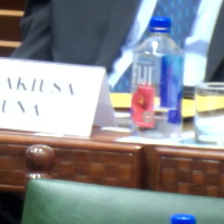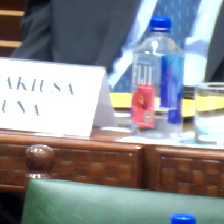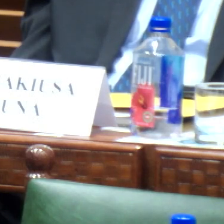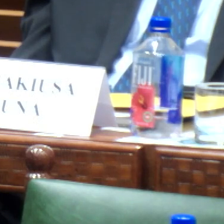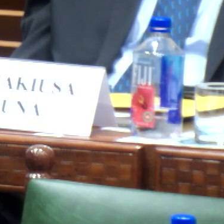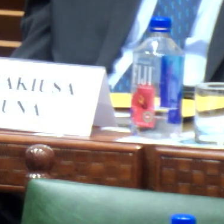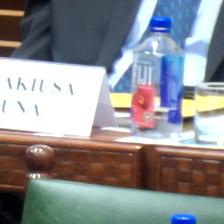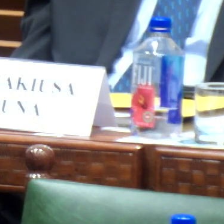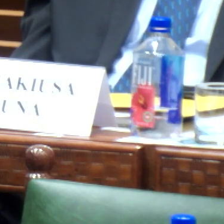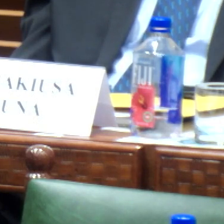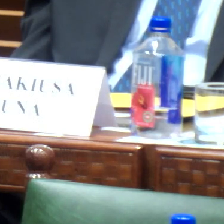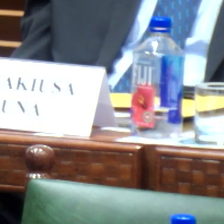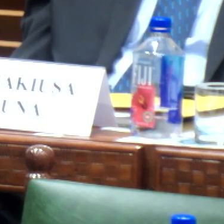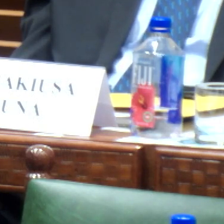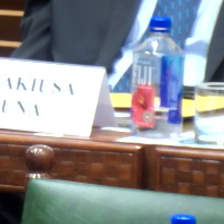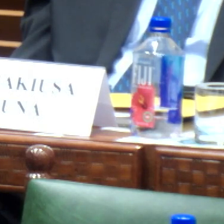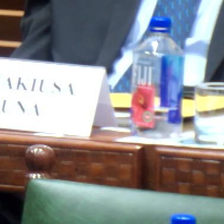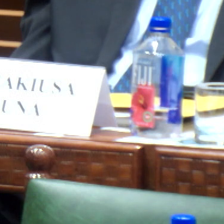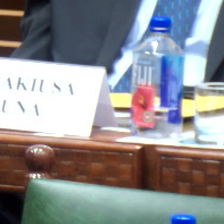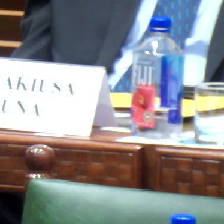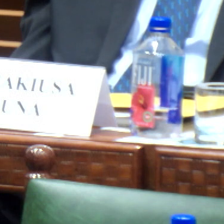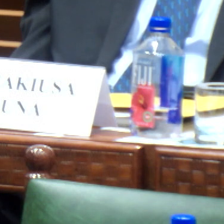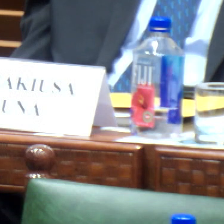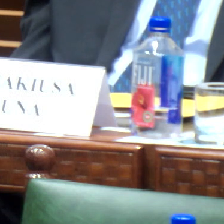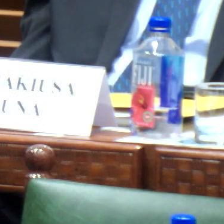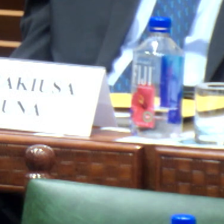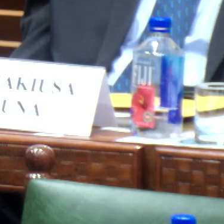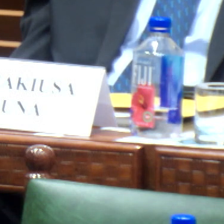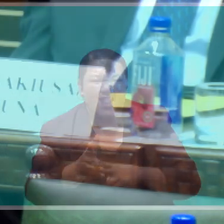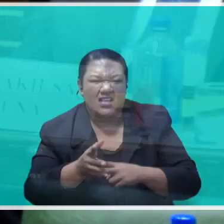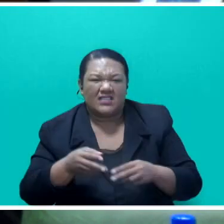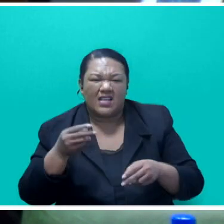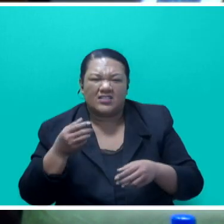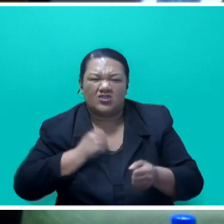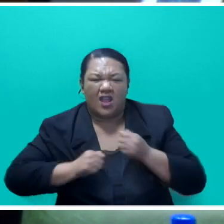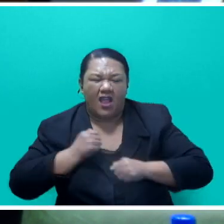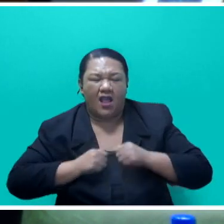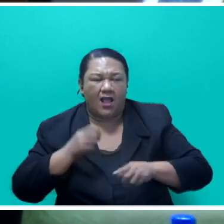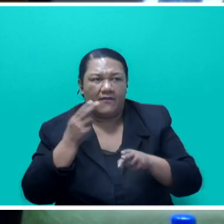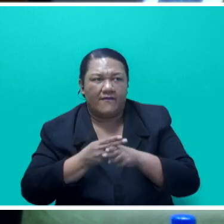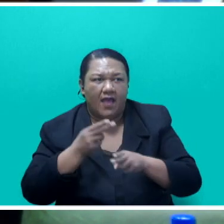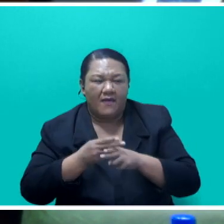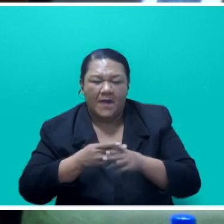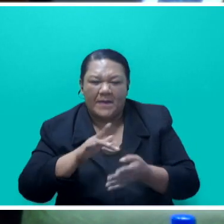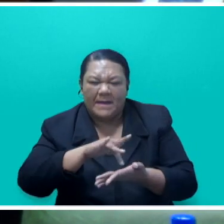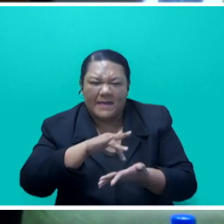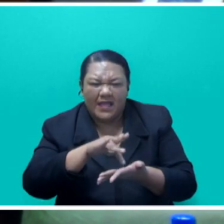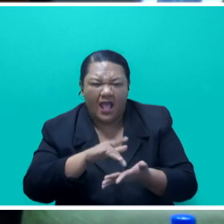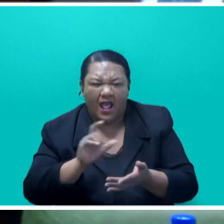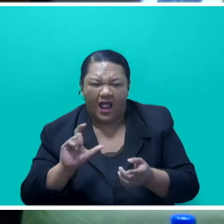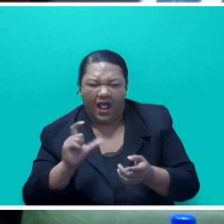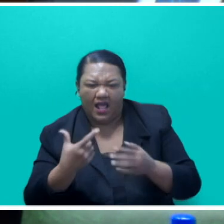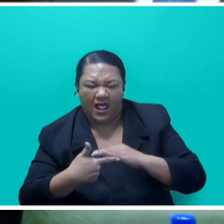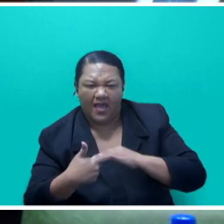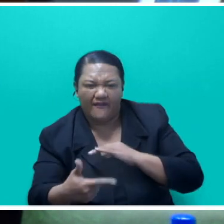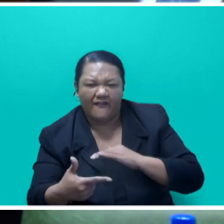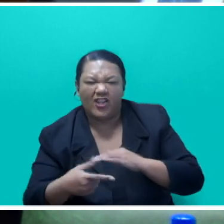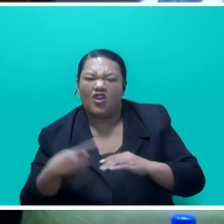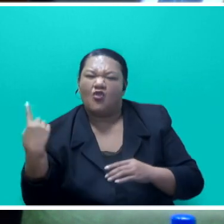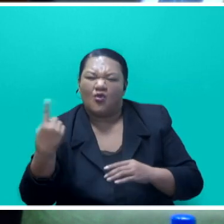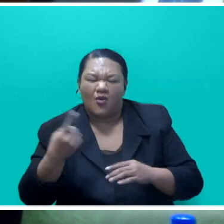parts of Fiji at the manner our president was attacked by the leader of opposition. It was totally uncalled